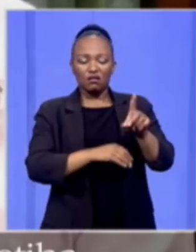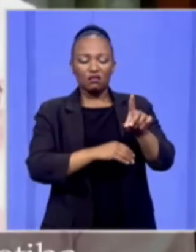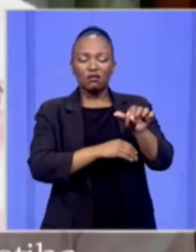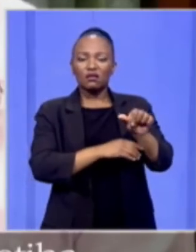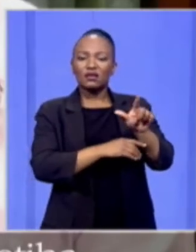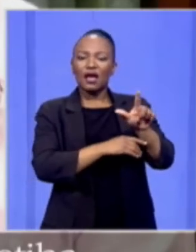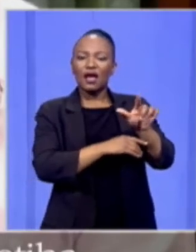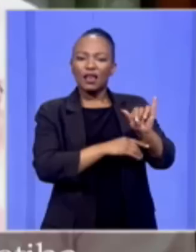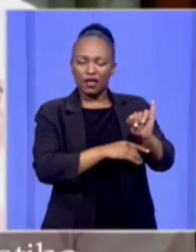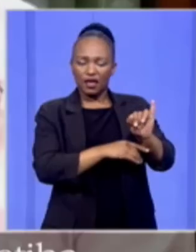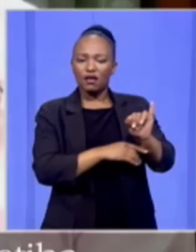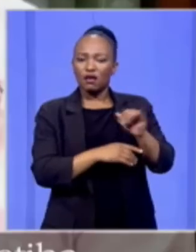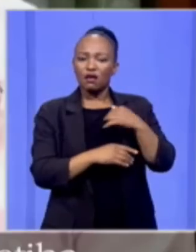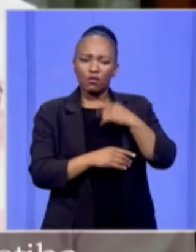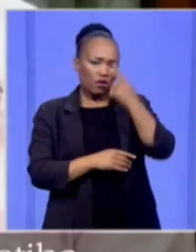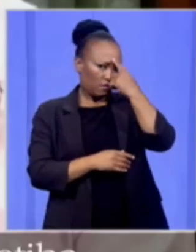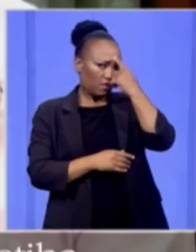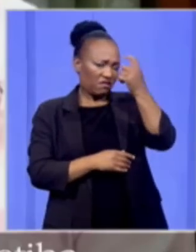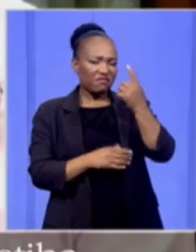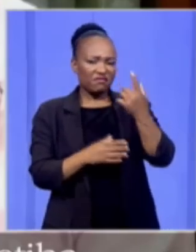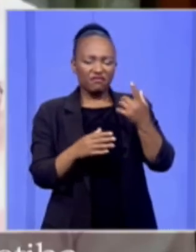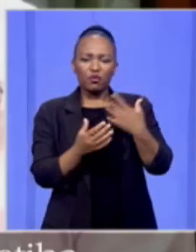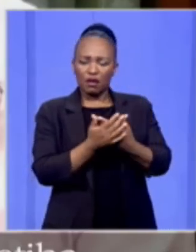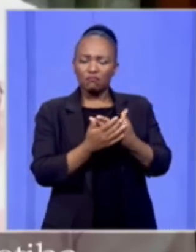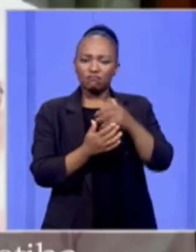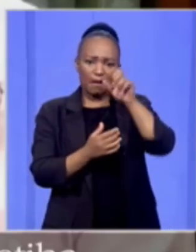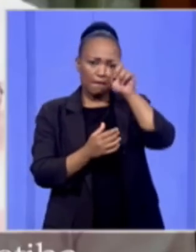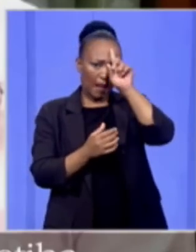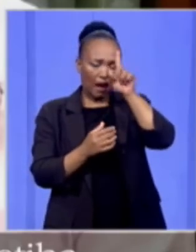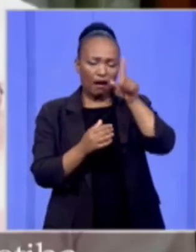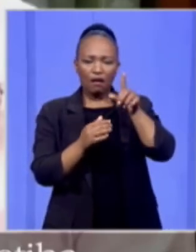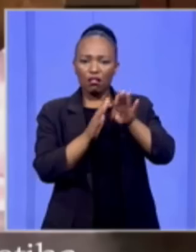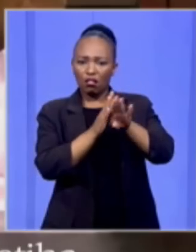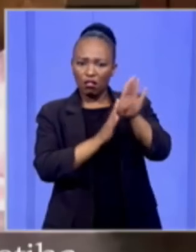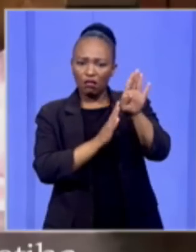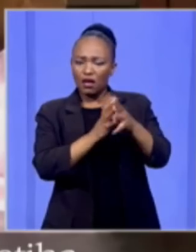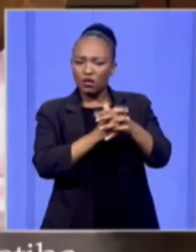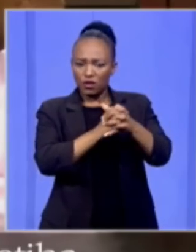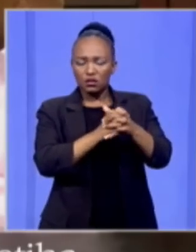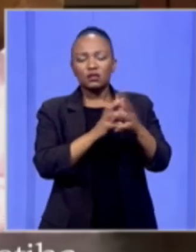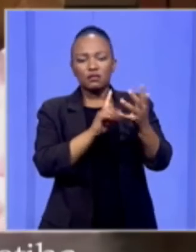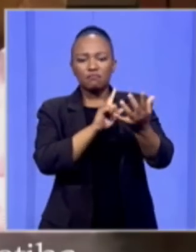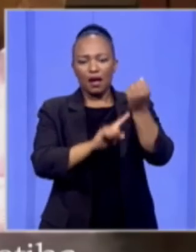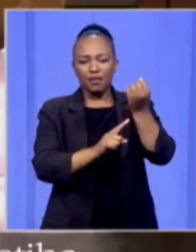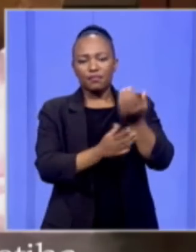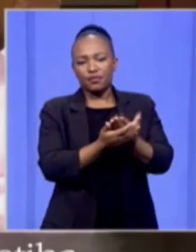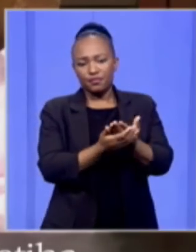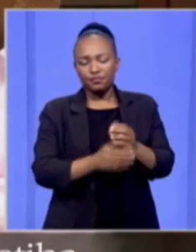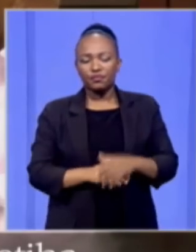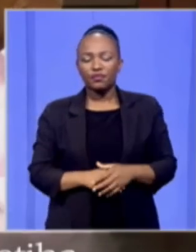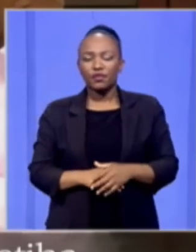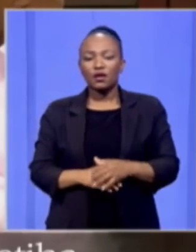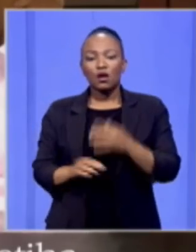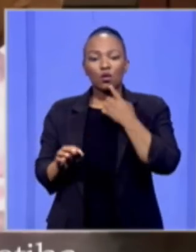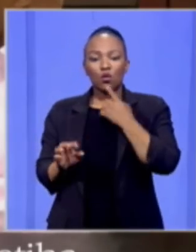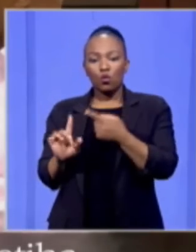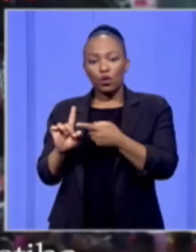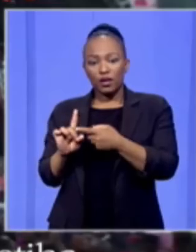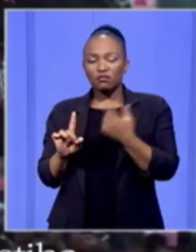will achieve the much needed black and progressive unity. Mpofu bulela ha bile le kabelo e kgolo ho theweng